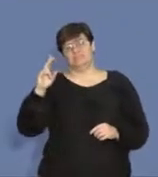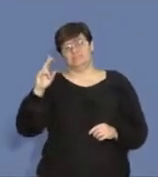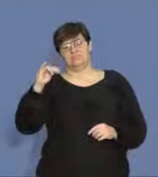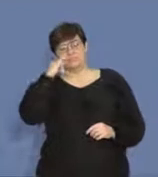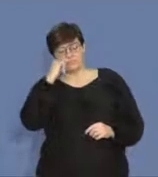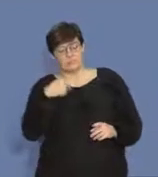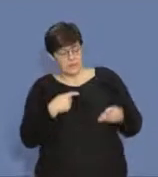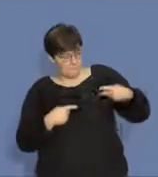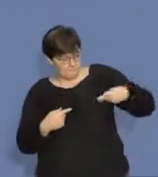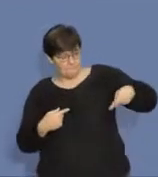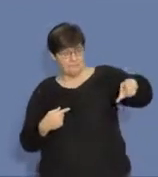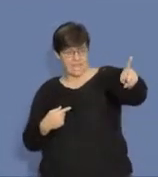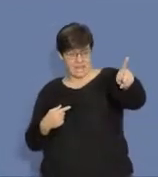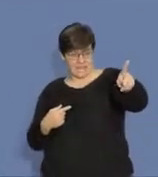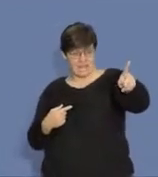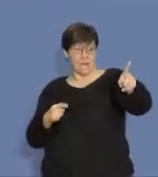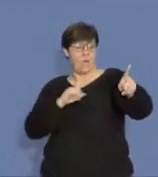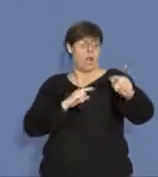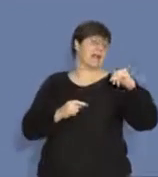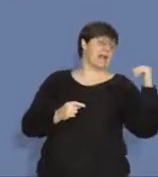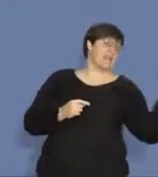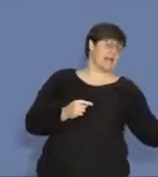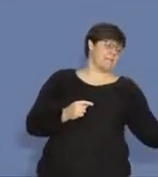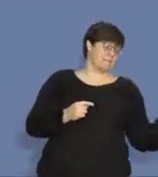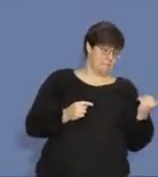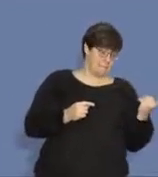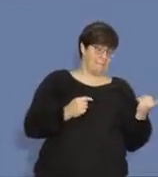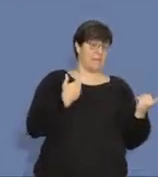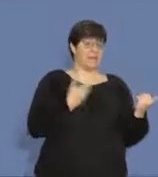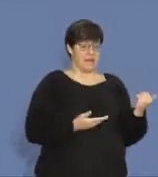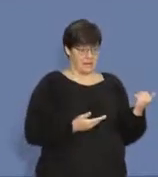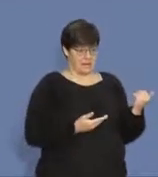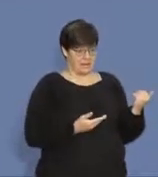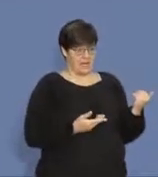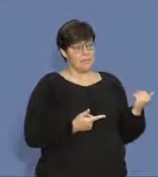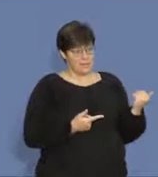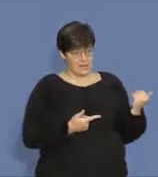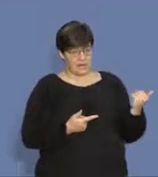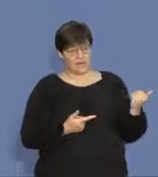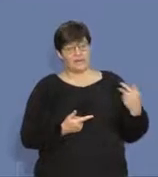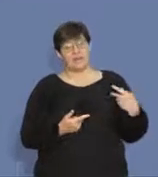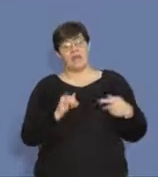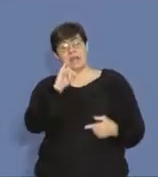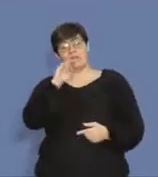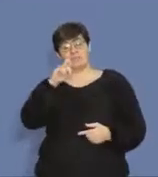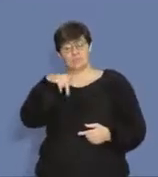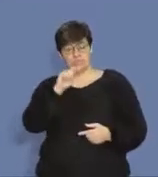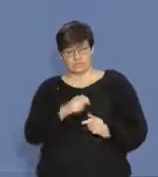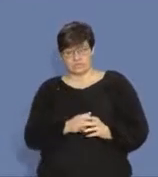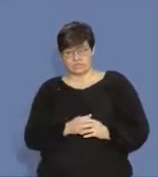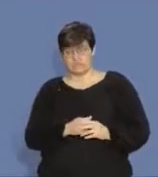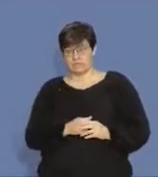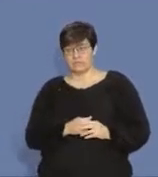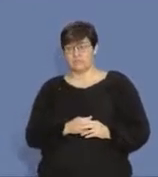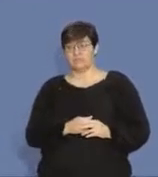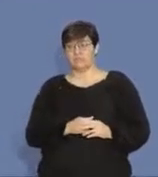VAT, which I can claim back. It would be part of my input VAT. So therefore, on that one, the input VAT